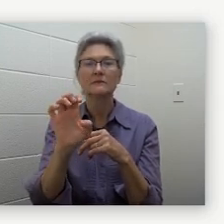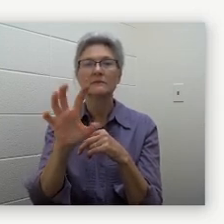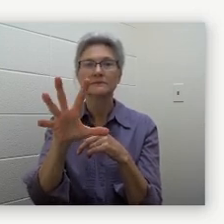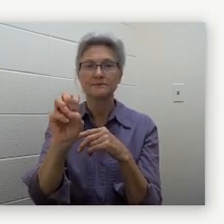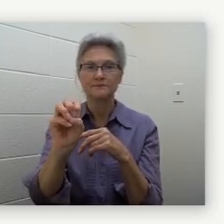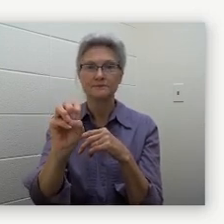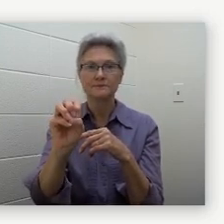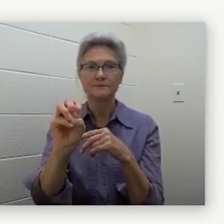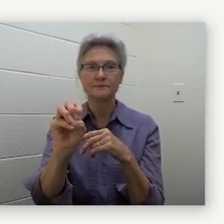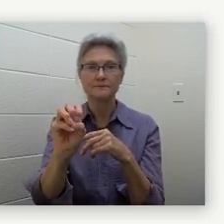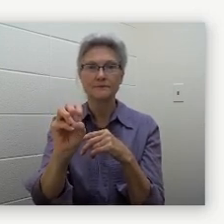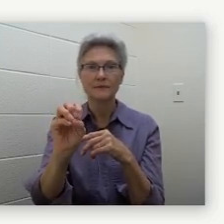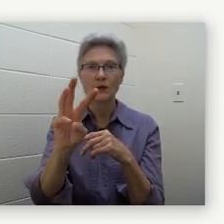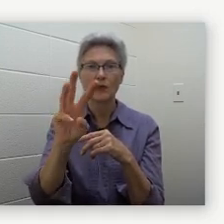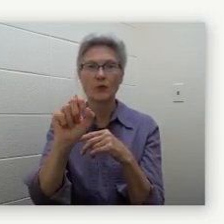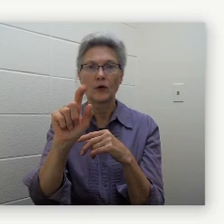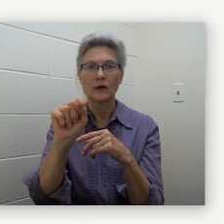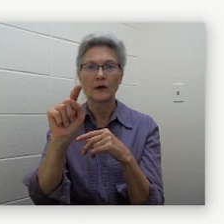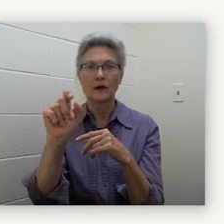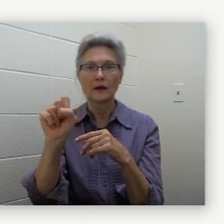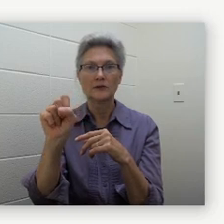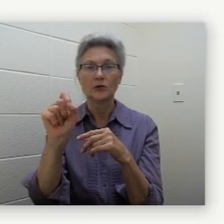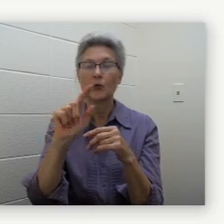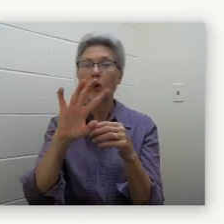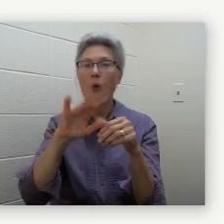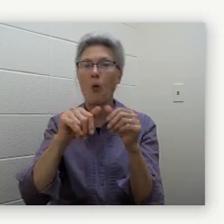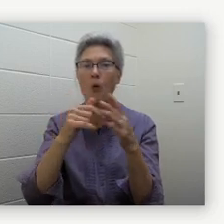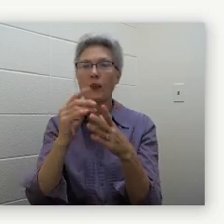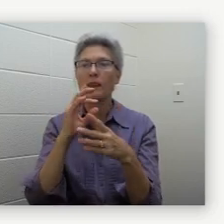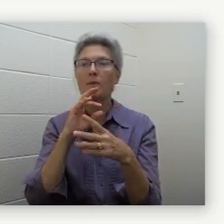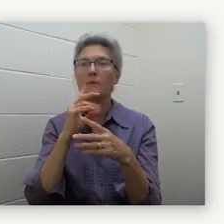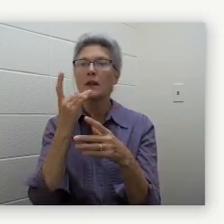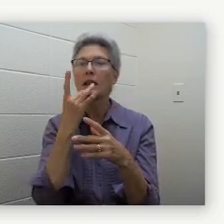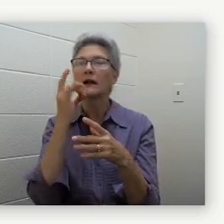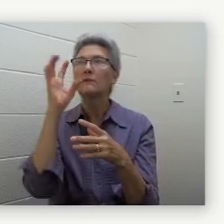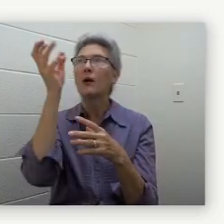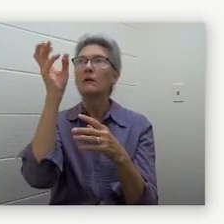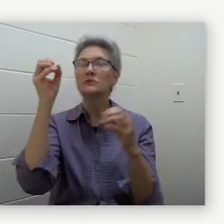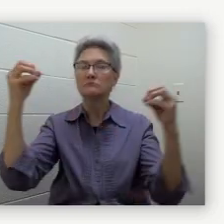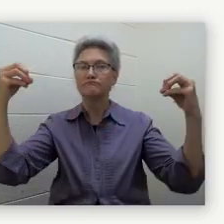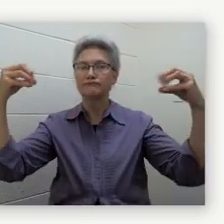750 watts when all of the bulbs are on at the same time.